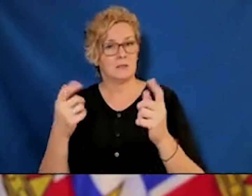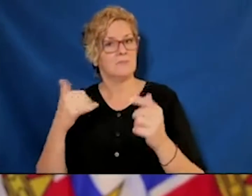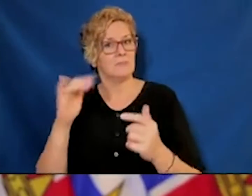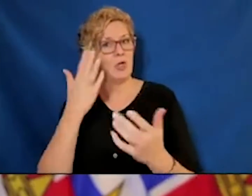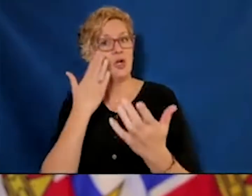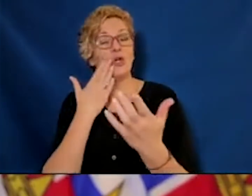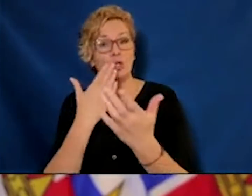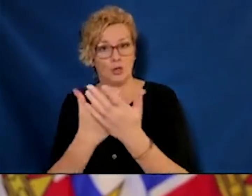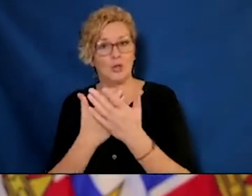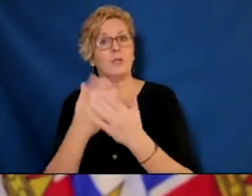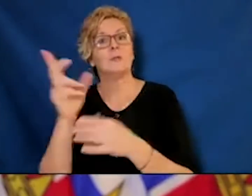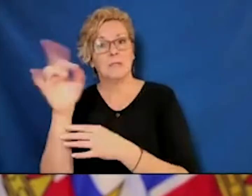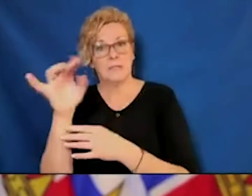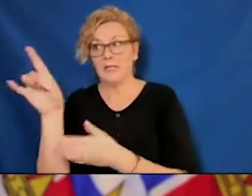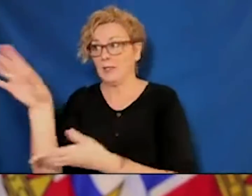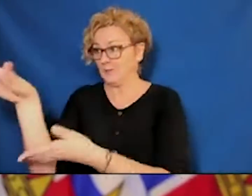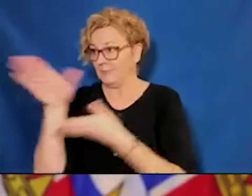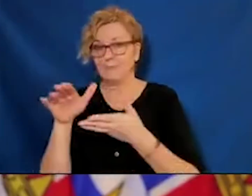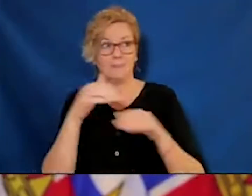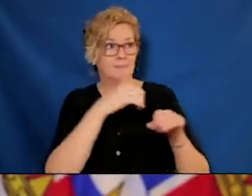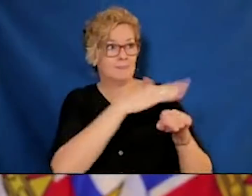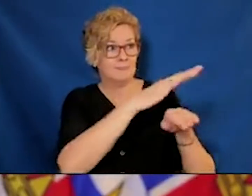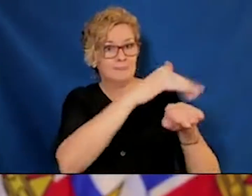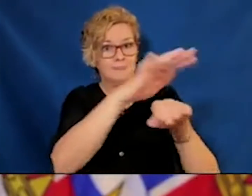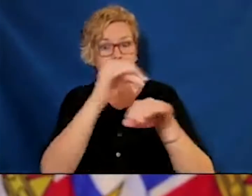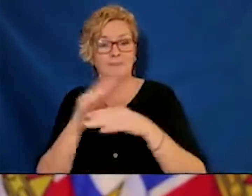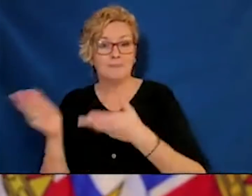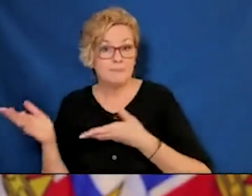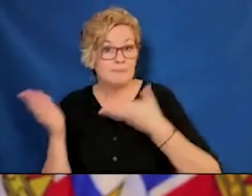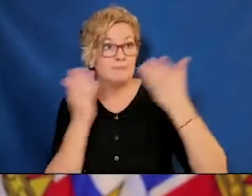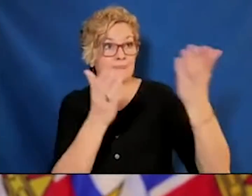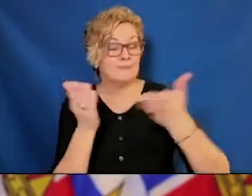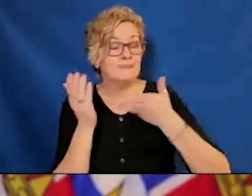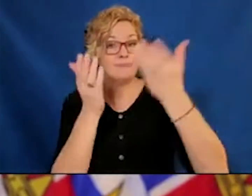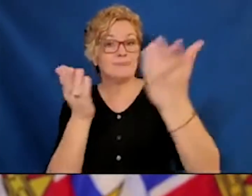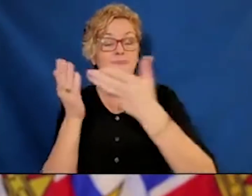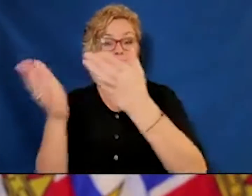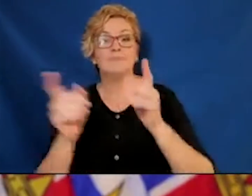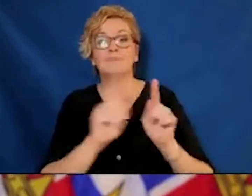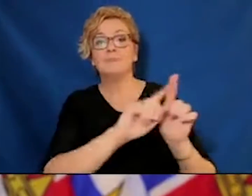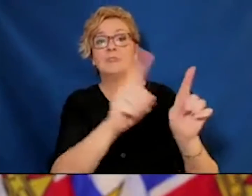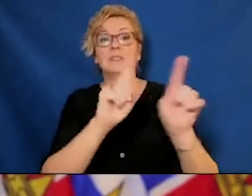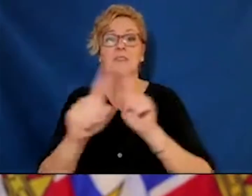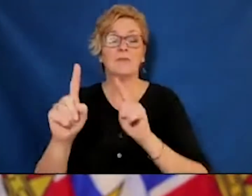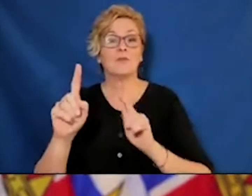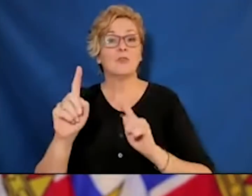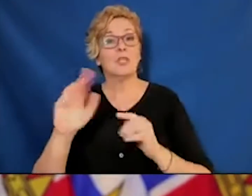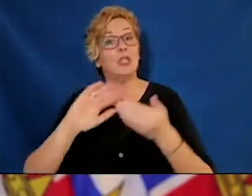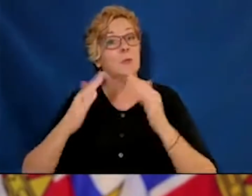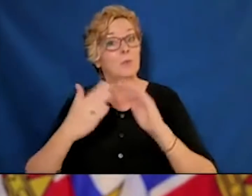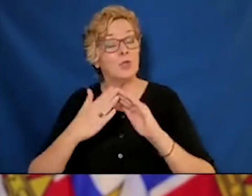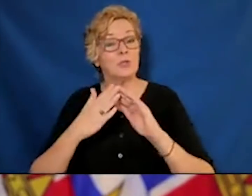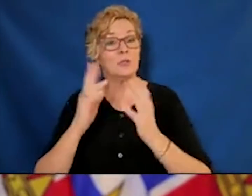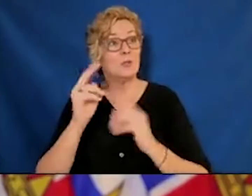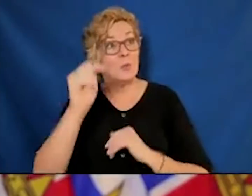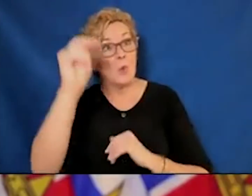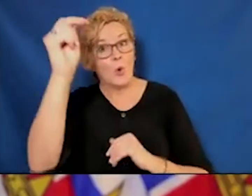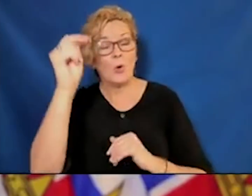Nations communities, and the flexibility that we have with the Moderna vaccine makes that possible, but